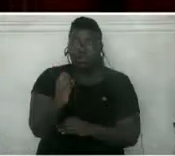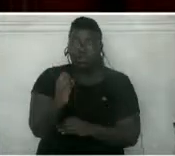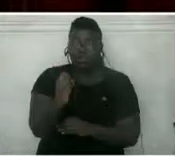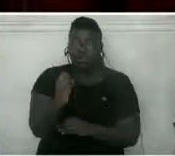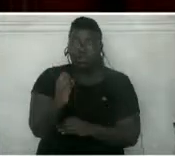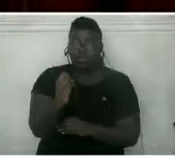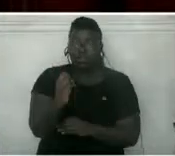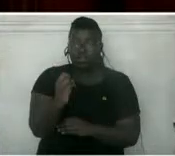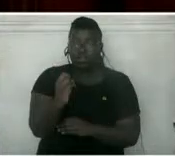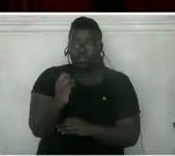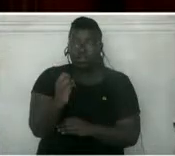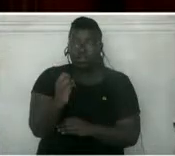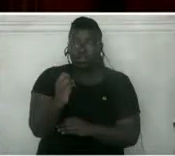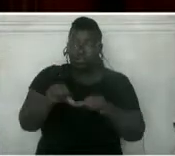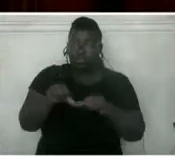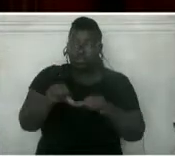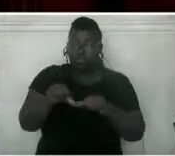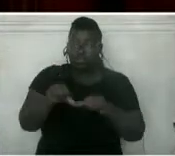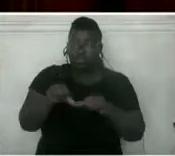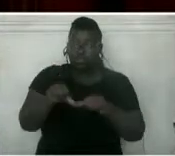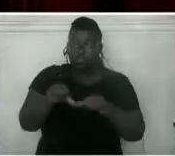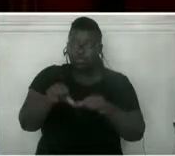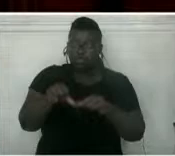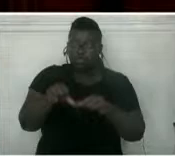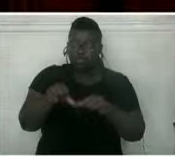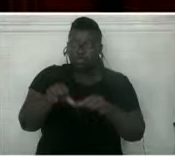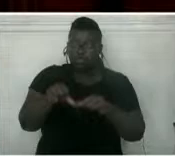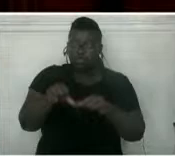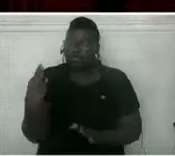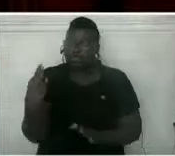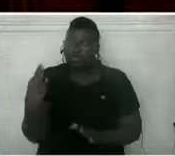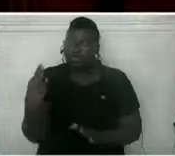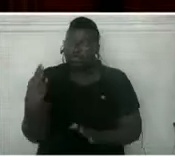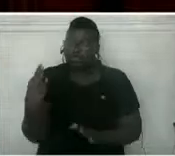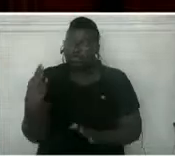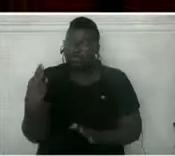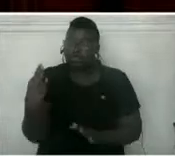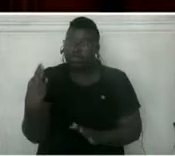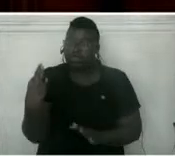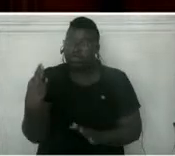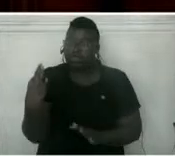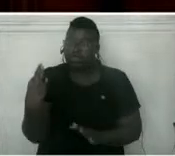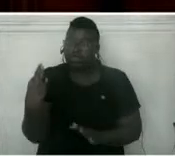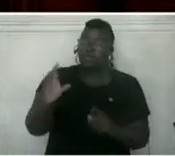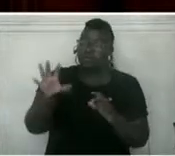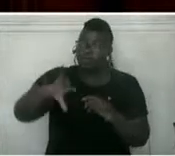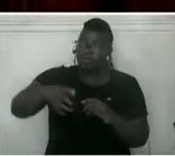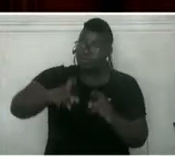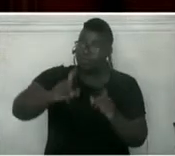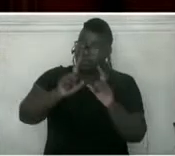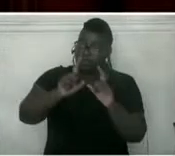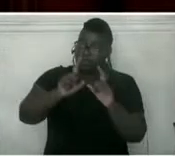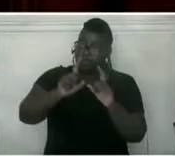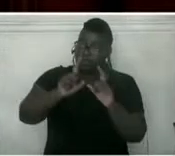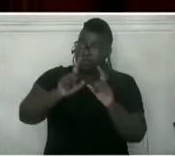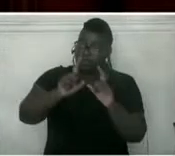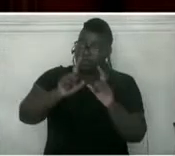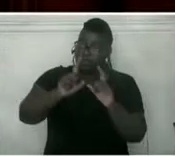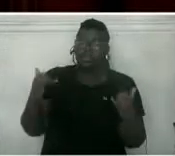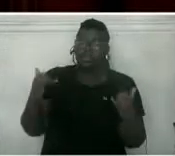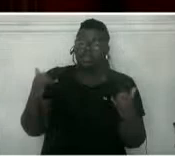1,225 social crime volunteers as part of EPWP across. We have noted the